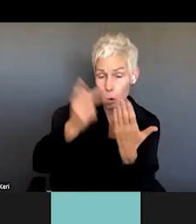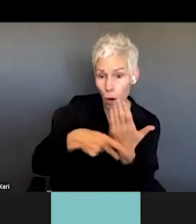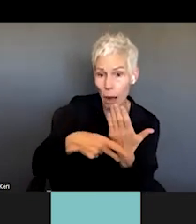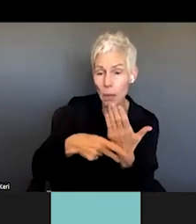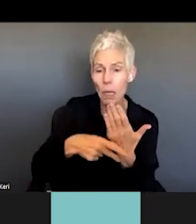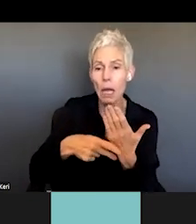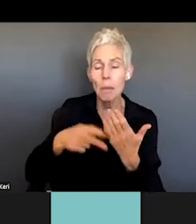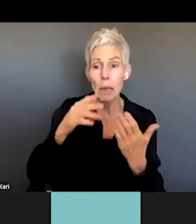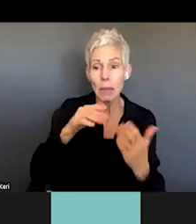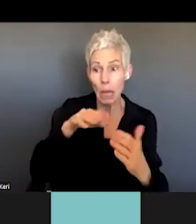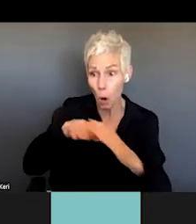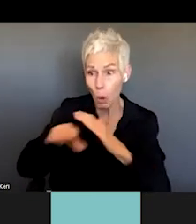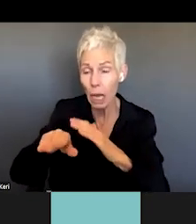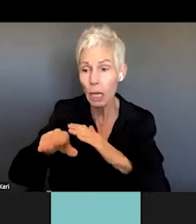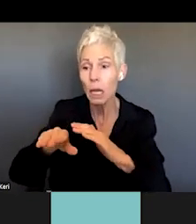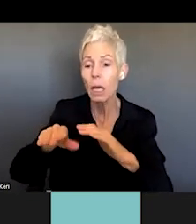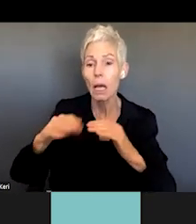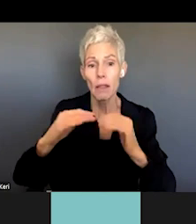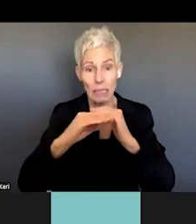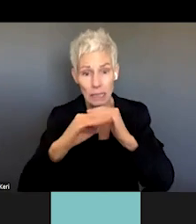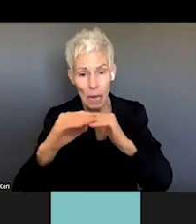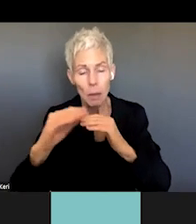down quickly. And you don't have to,